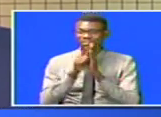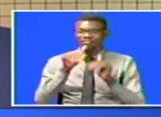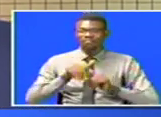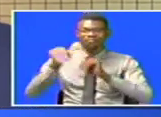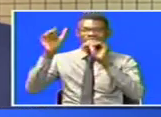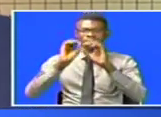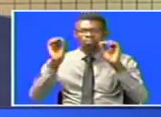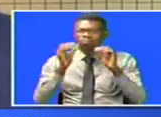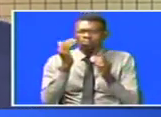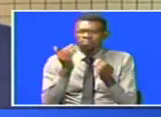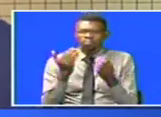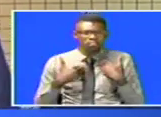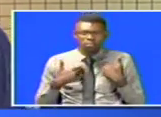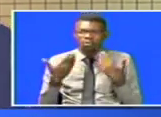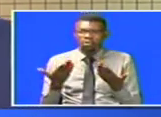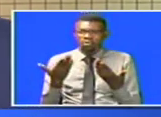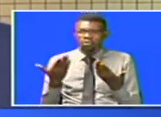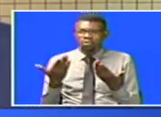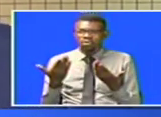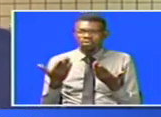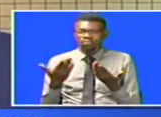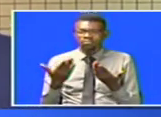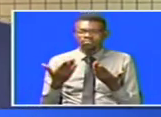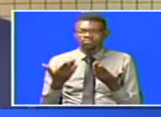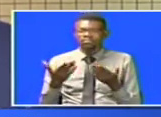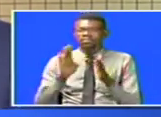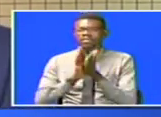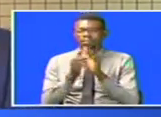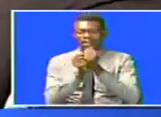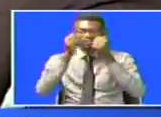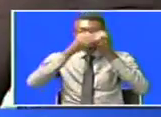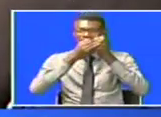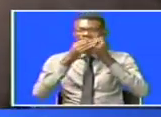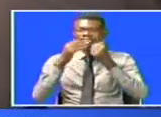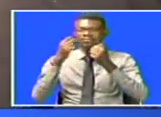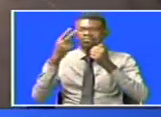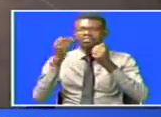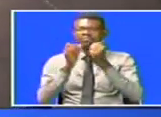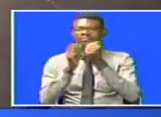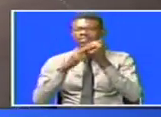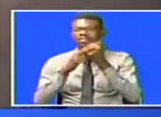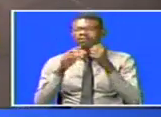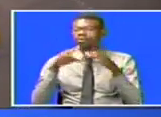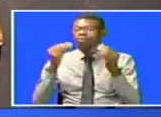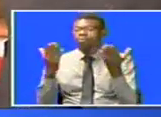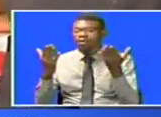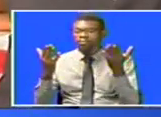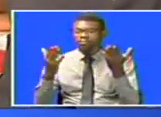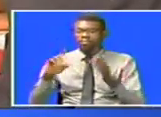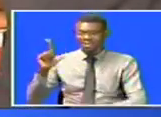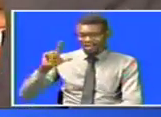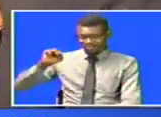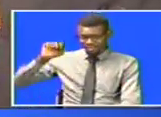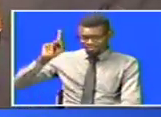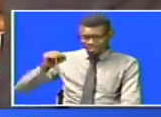thinking, because where do the people who attained the age of 18 on 2017 go? Langata Member of Parliament Nixon Korir blamed